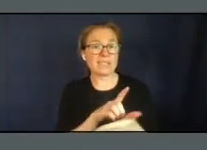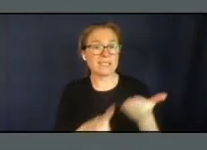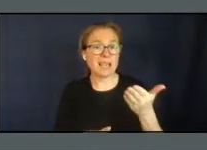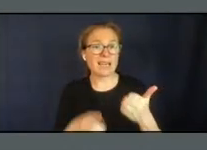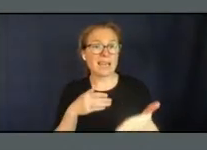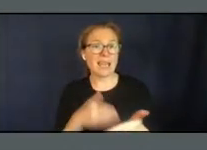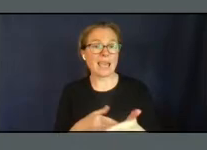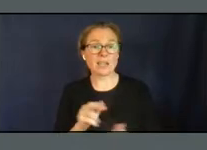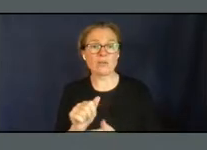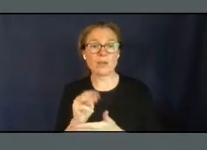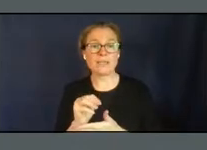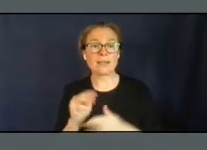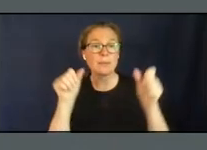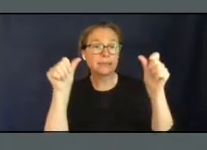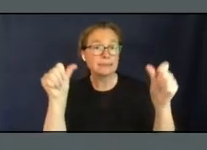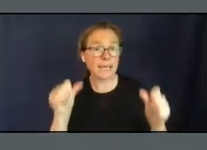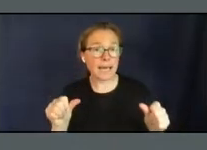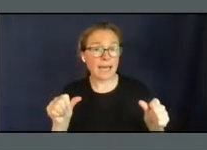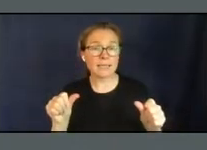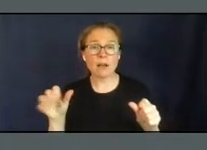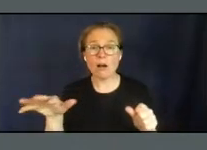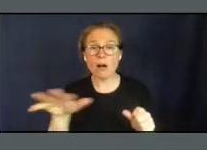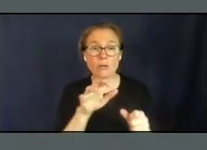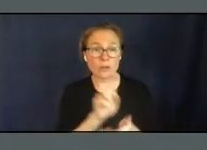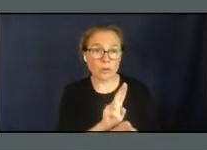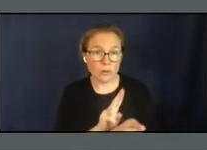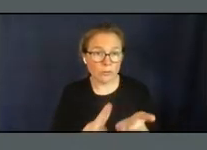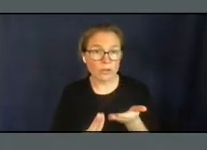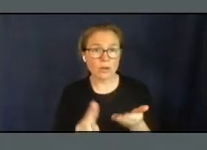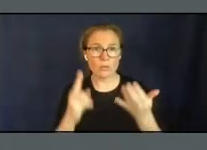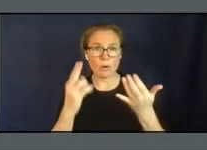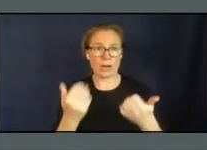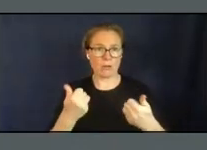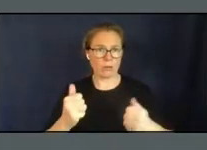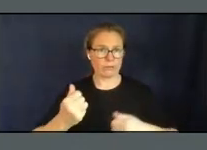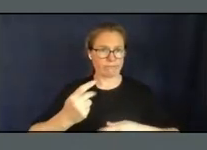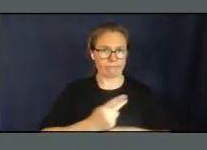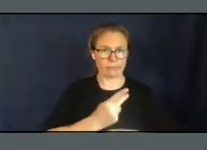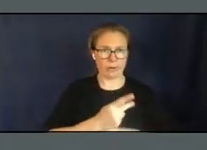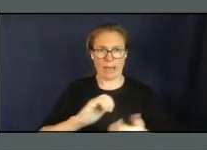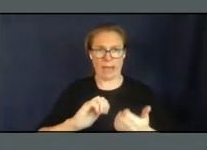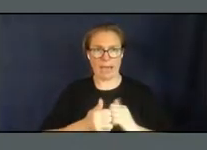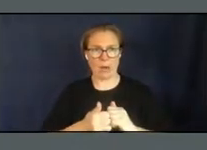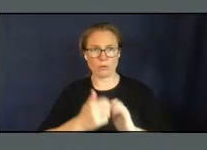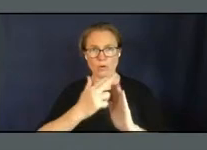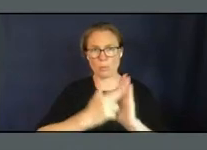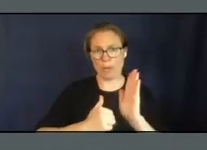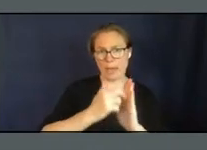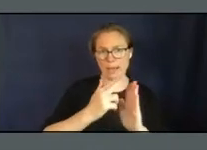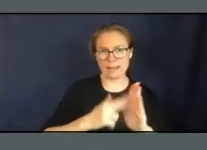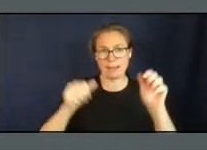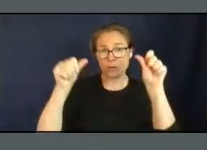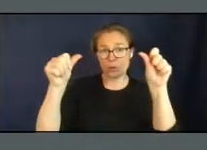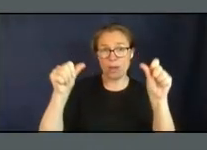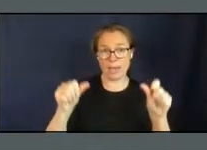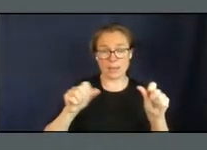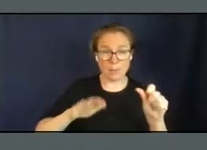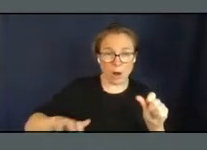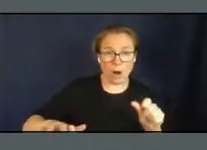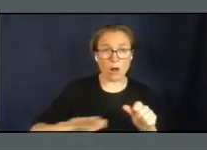the university. We are currently working on the logistics of printing and hanging the signs and expect them to be put up over the next few